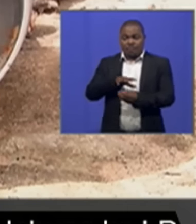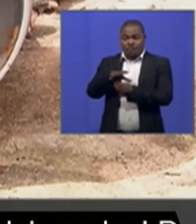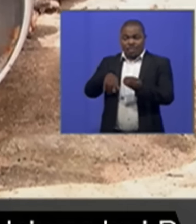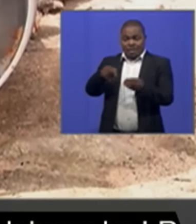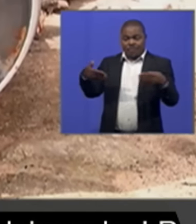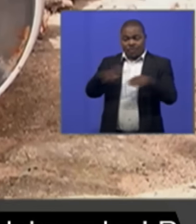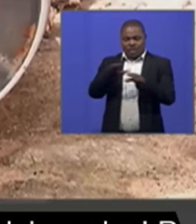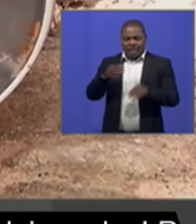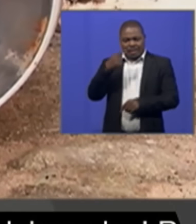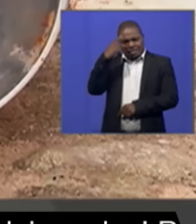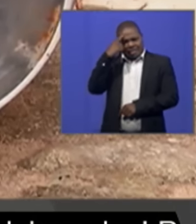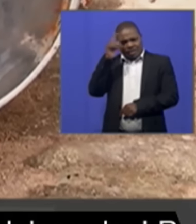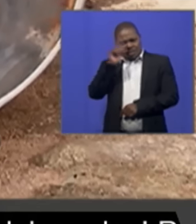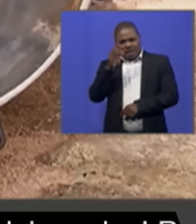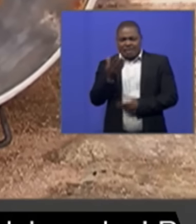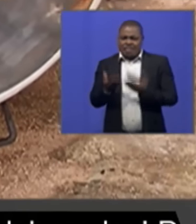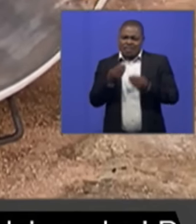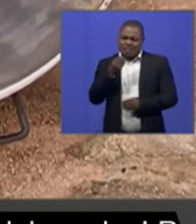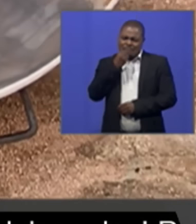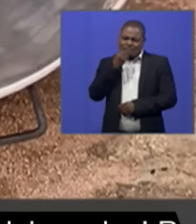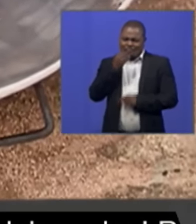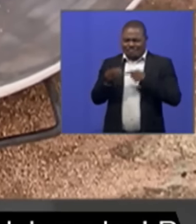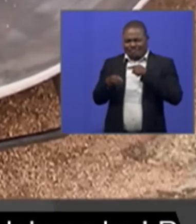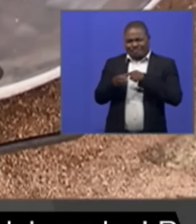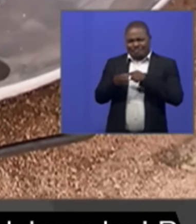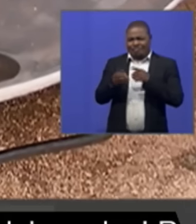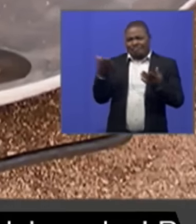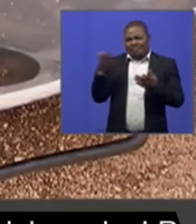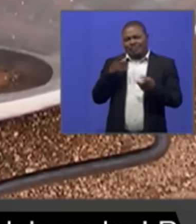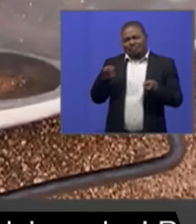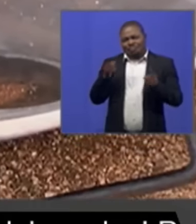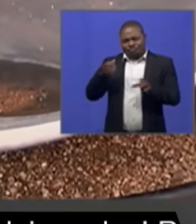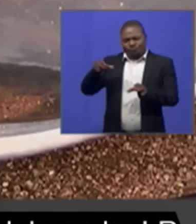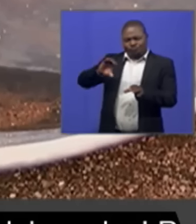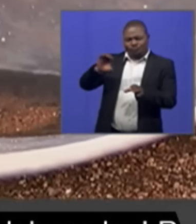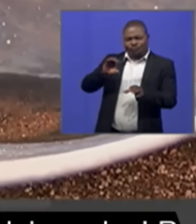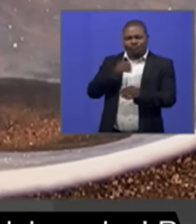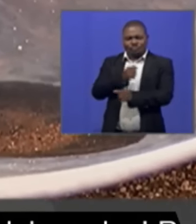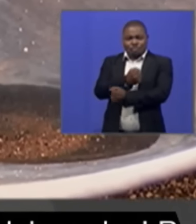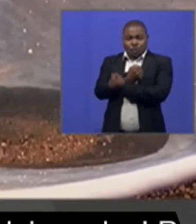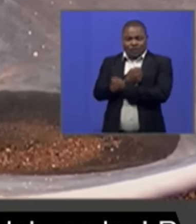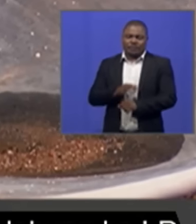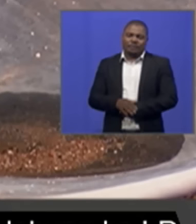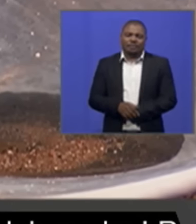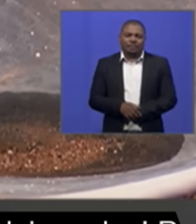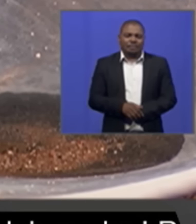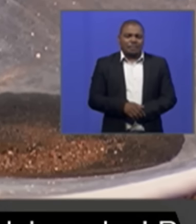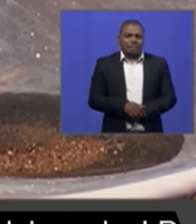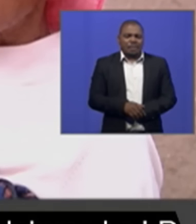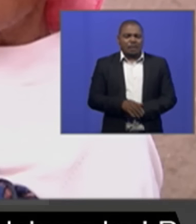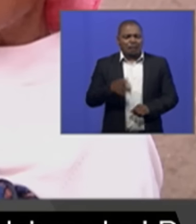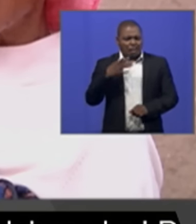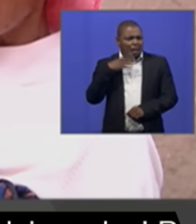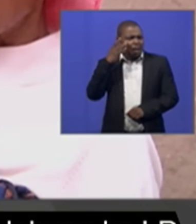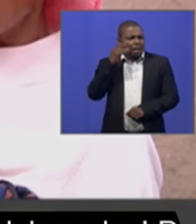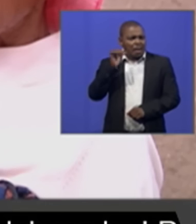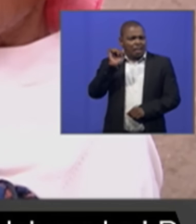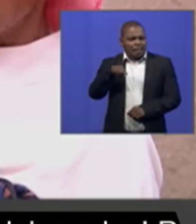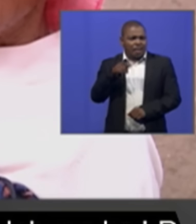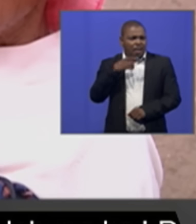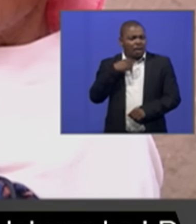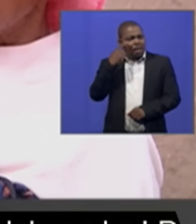ba re ba belela gore dijo tse di jelweng di ne di tshetswe botlhole. Poison e ke ya ekwa mara ka kwisha gore ka re